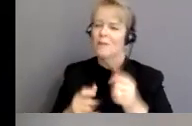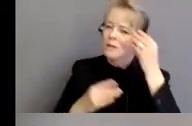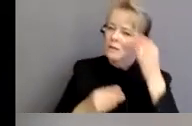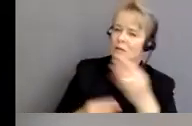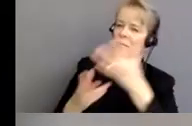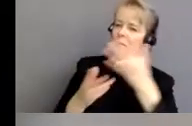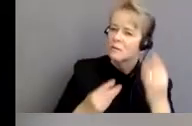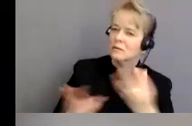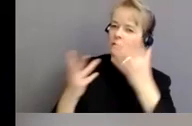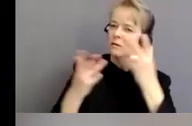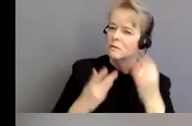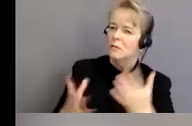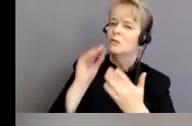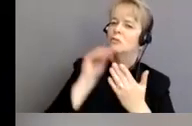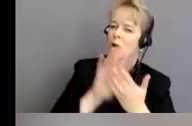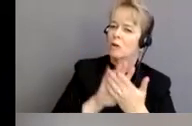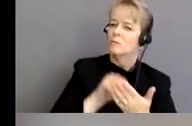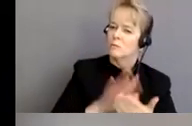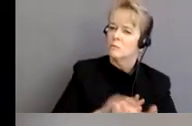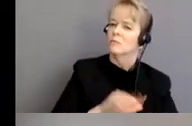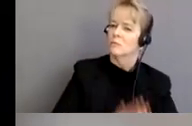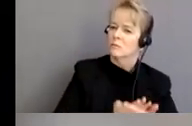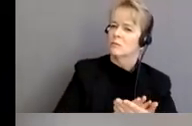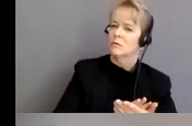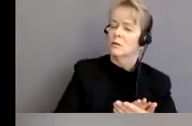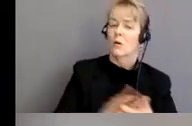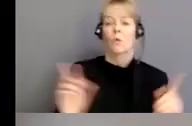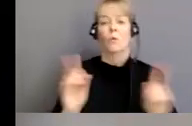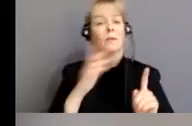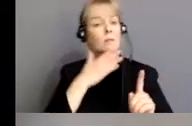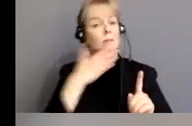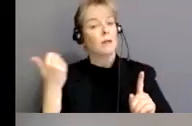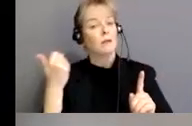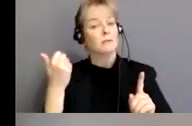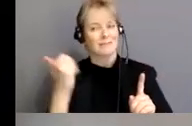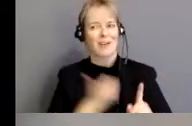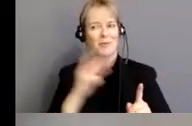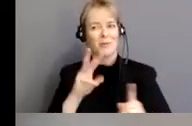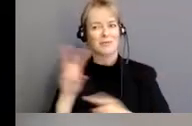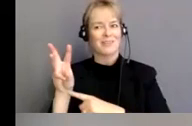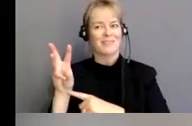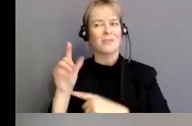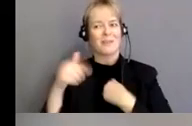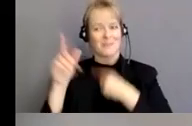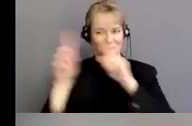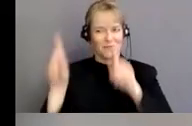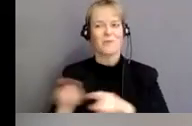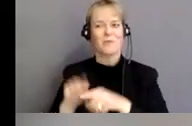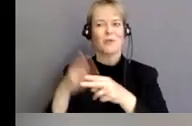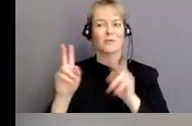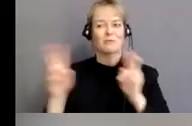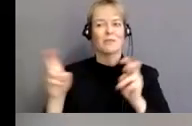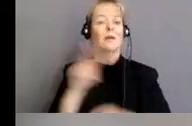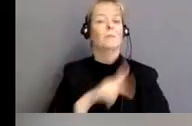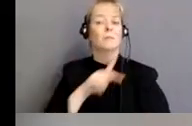type of information is documented. And one of the best places to do that is go on our website. We have a form called Personal